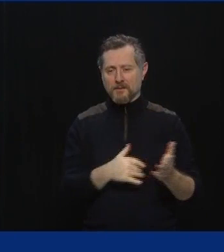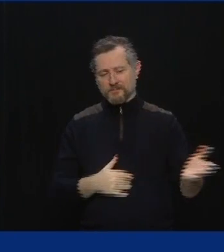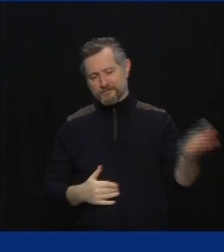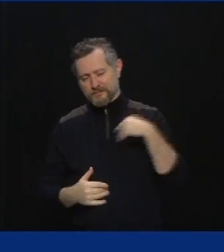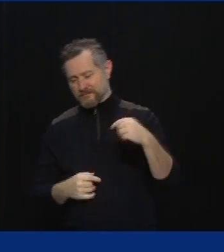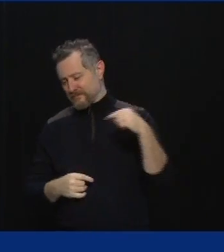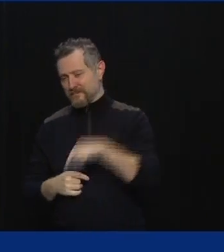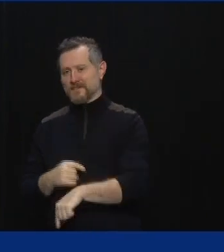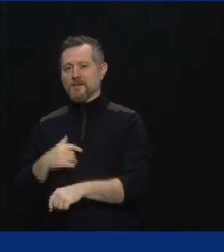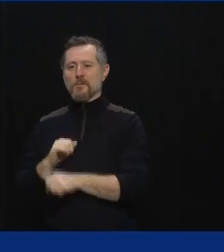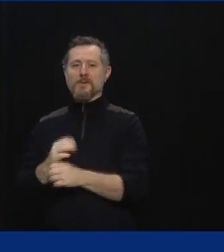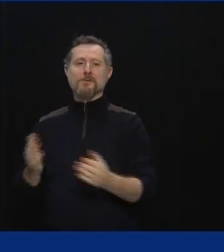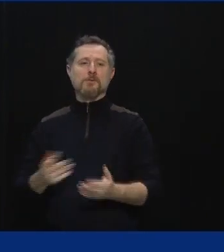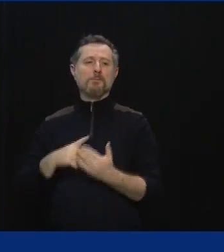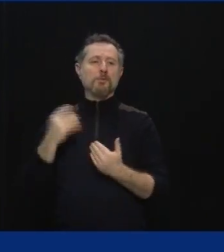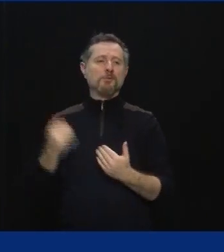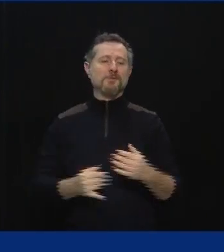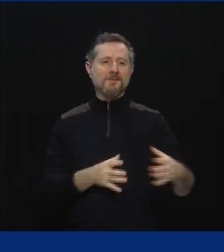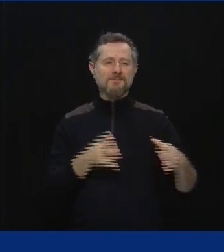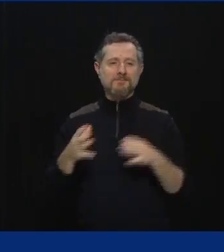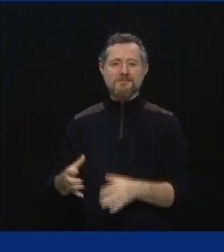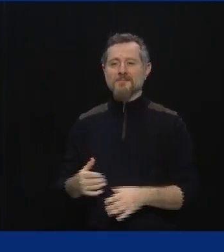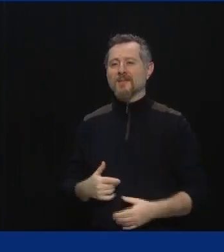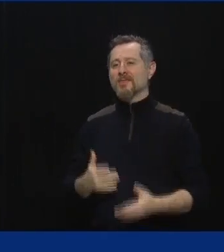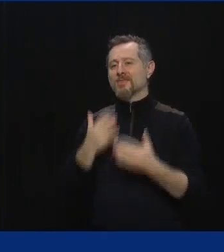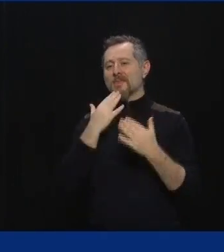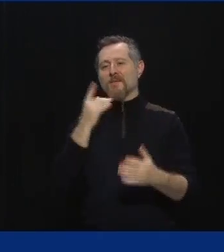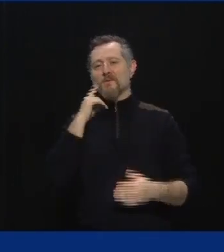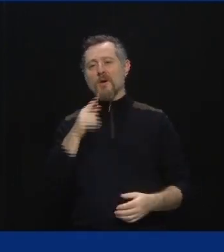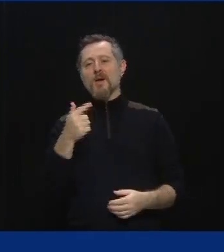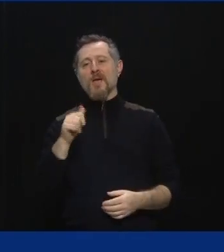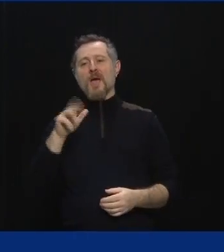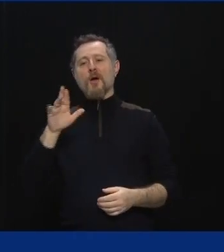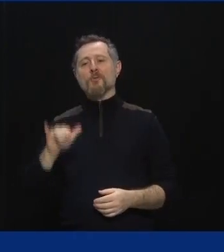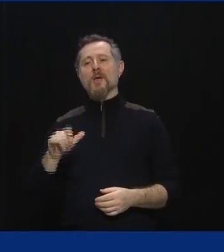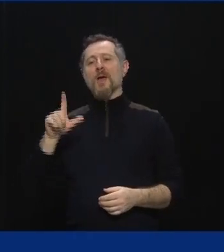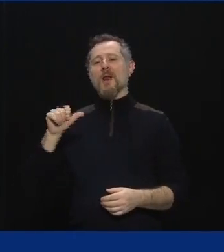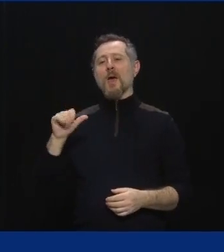this project, and thank Gary LaBarbera, the head of the Building Trades